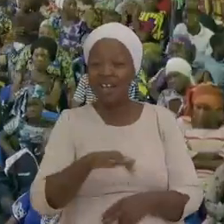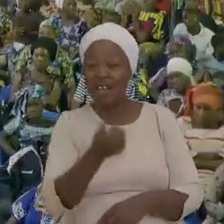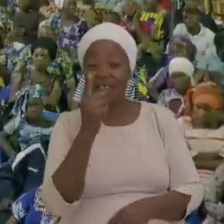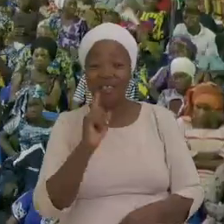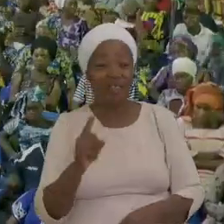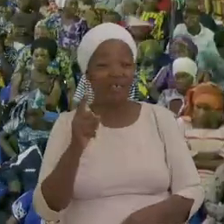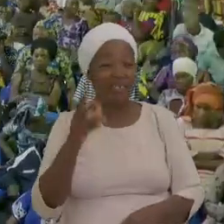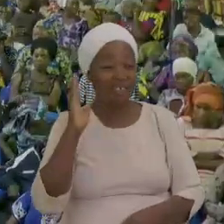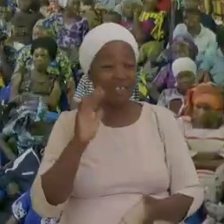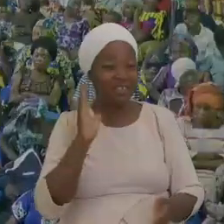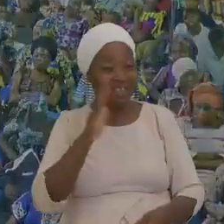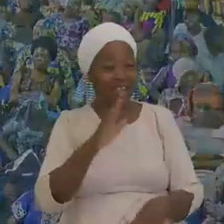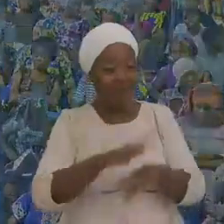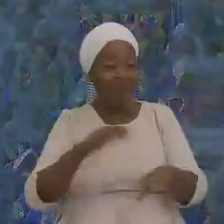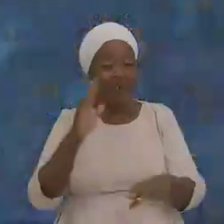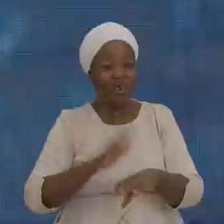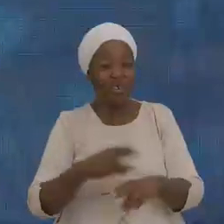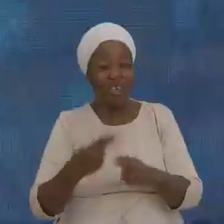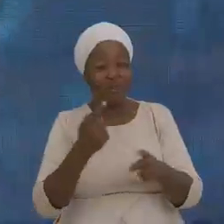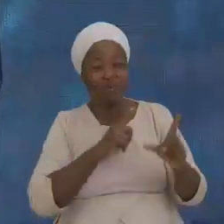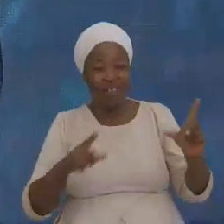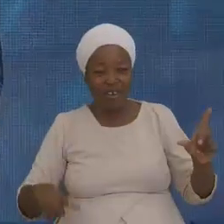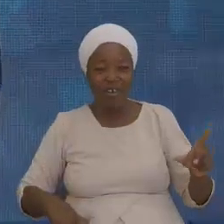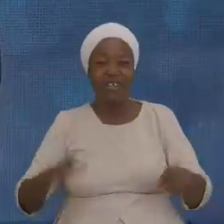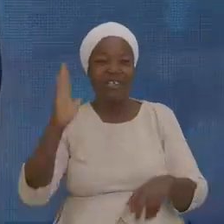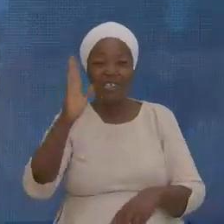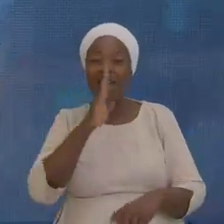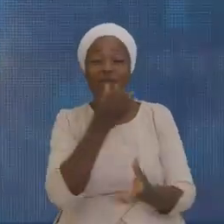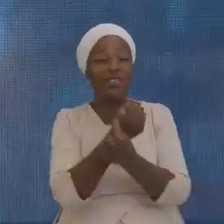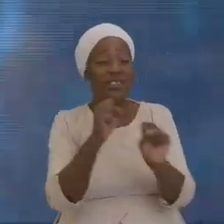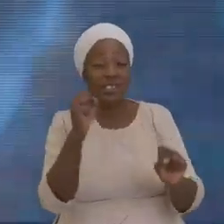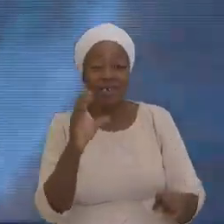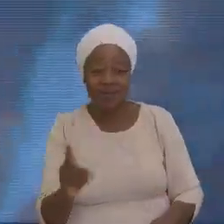shall call on the name of the Lord shall be saved.